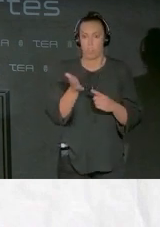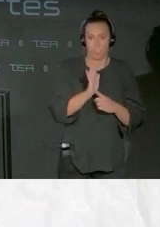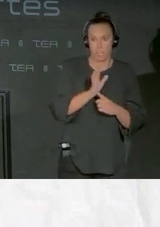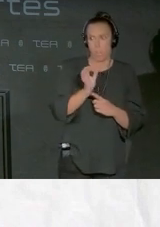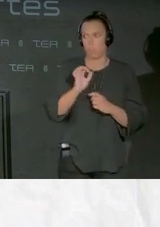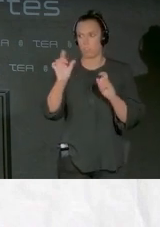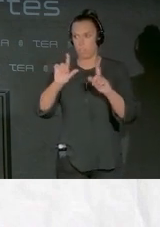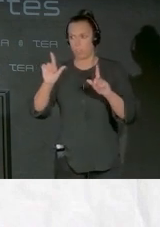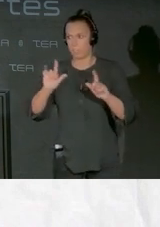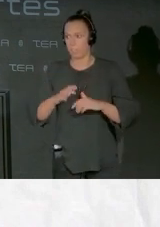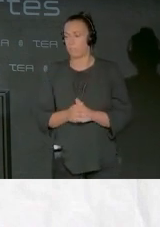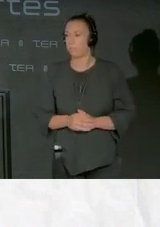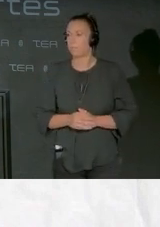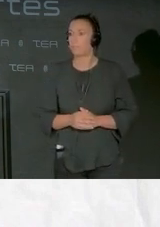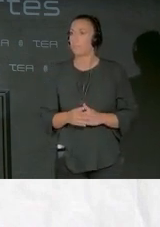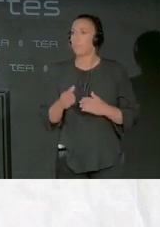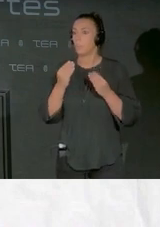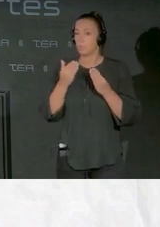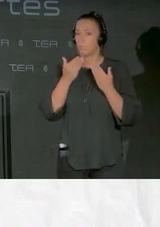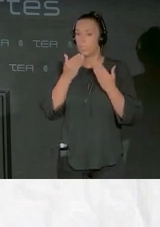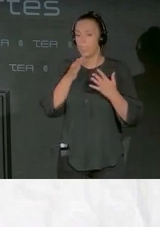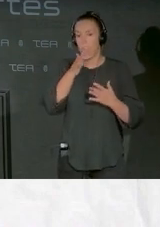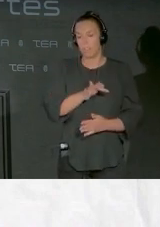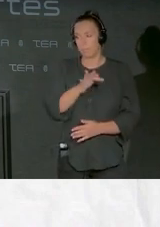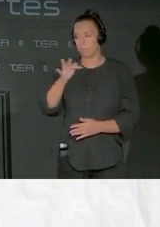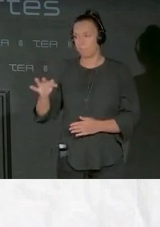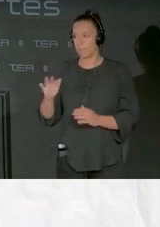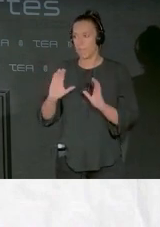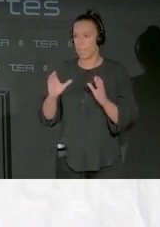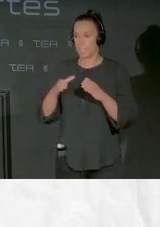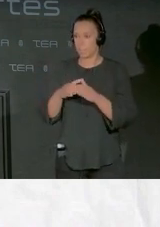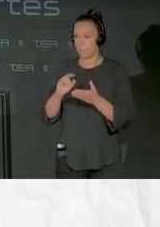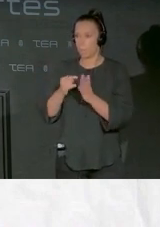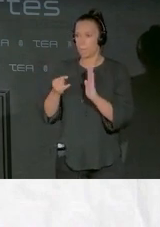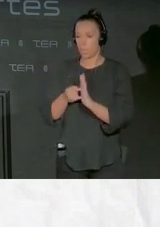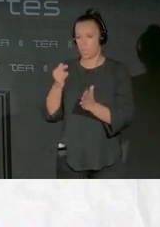to the team on the pilot project. Thank you.